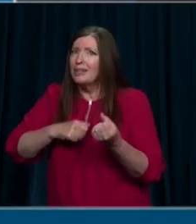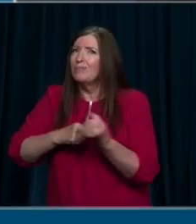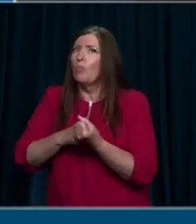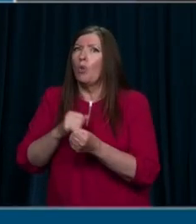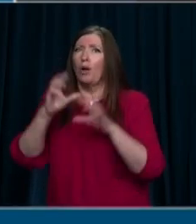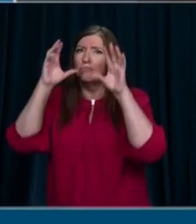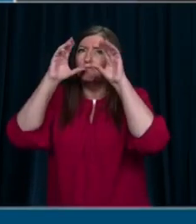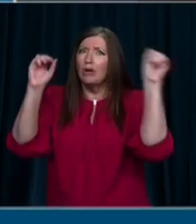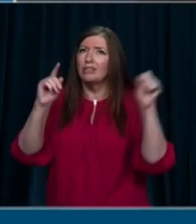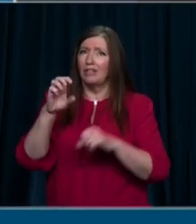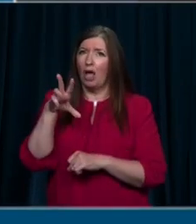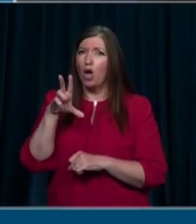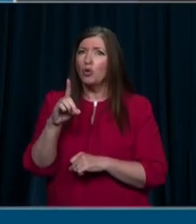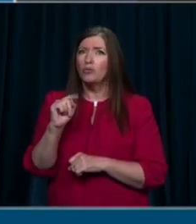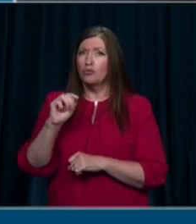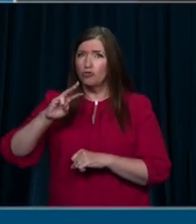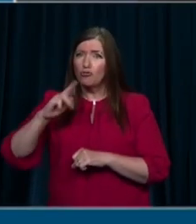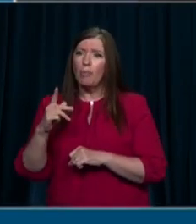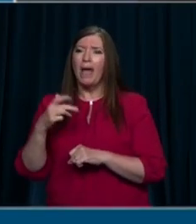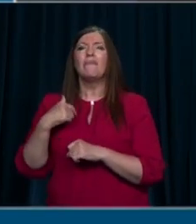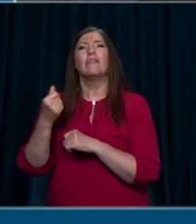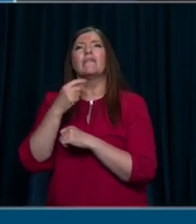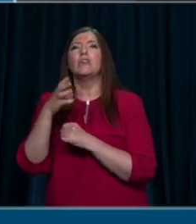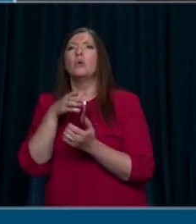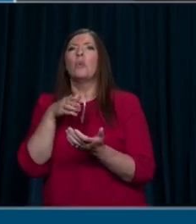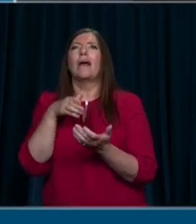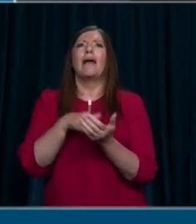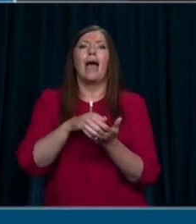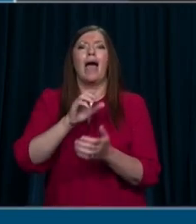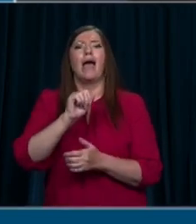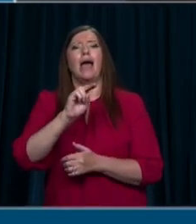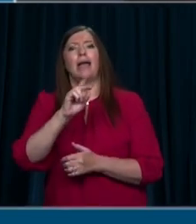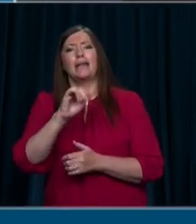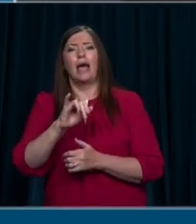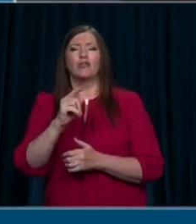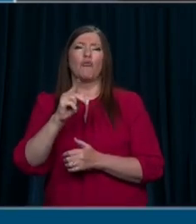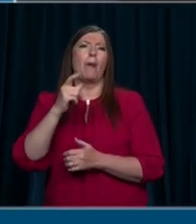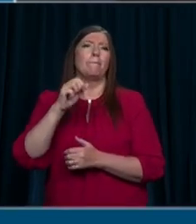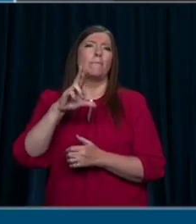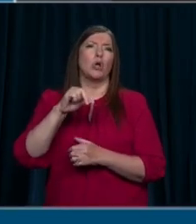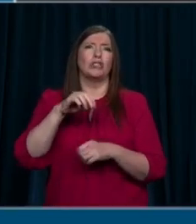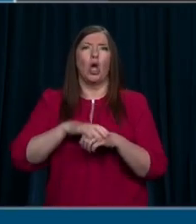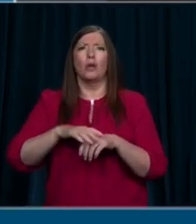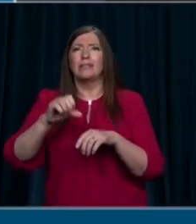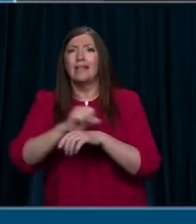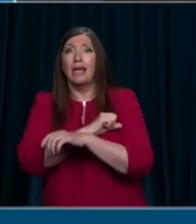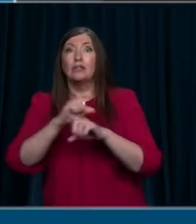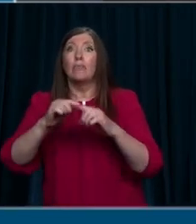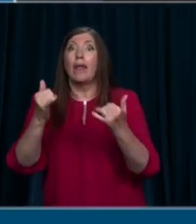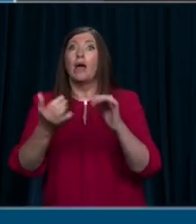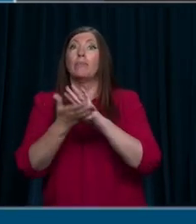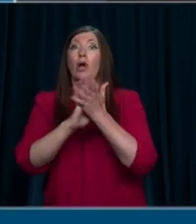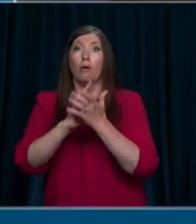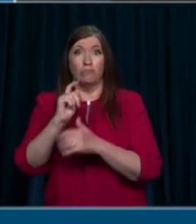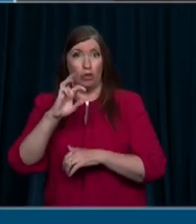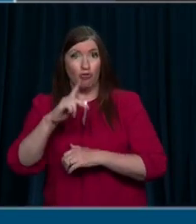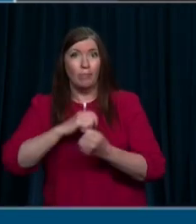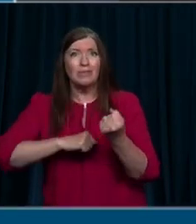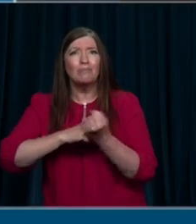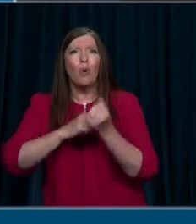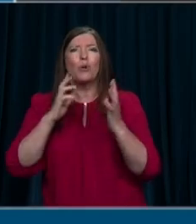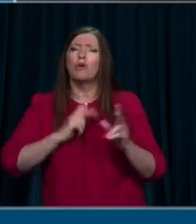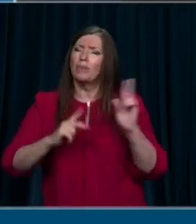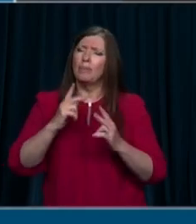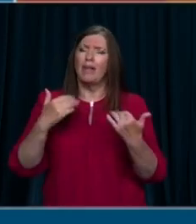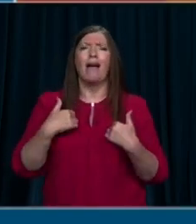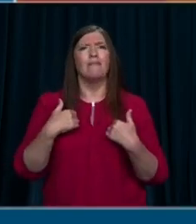Donald Trump. We have a couple of anti-Trumpers here on the stage that now are Trump supporters, and that's really good. I know people have a chance to repent and get